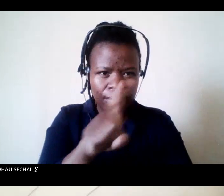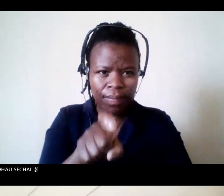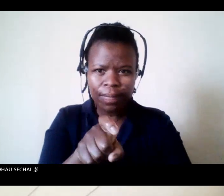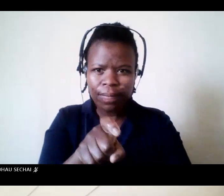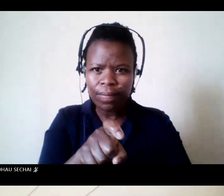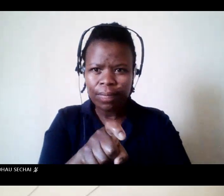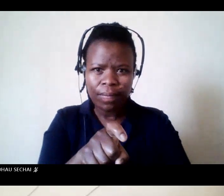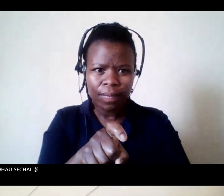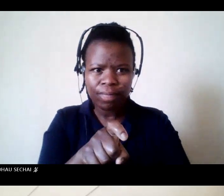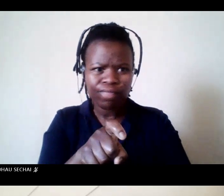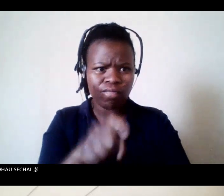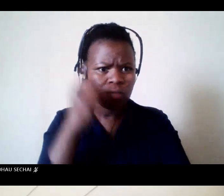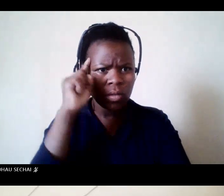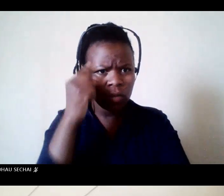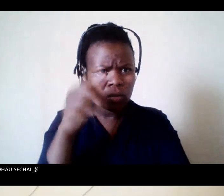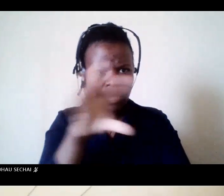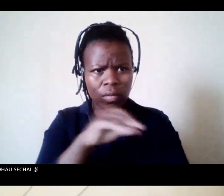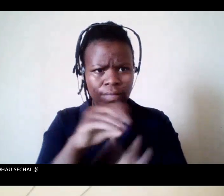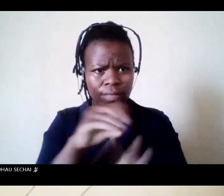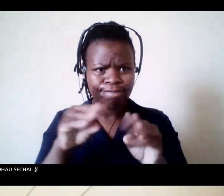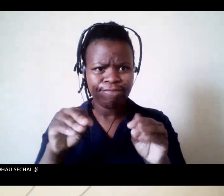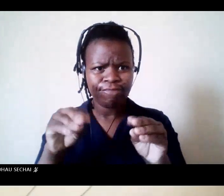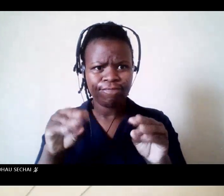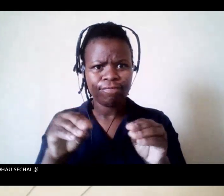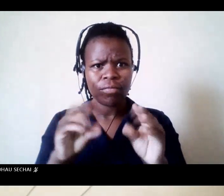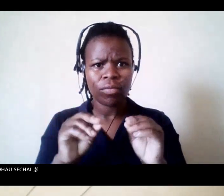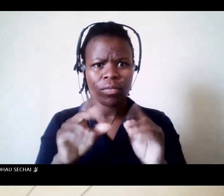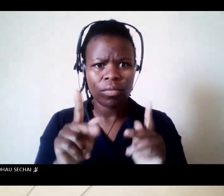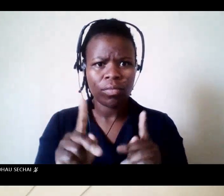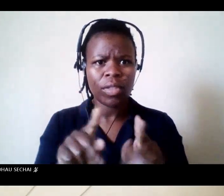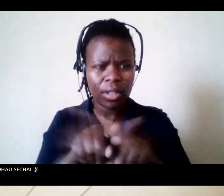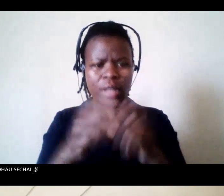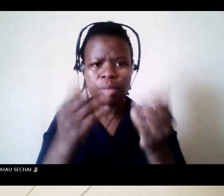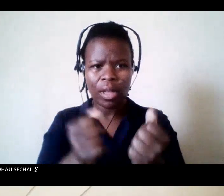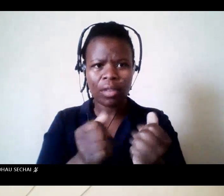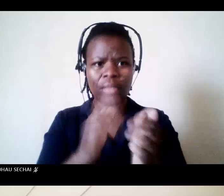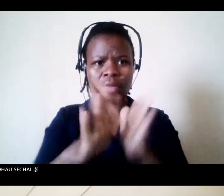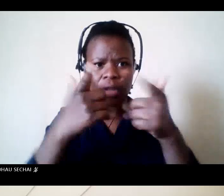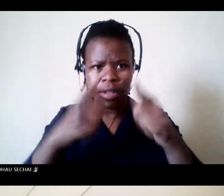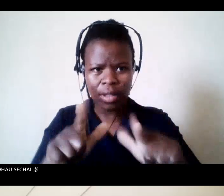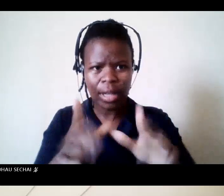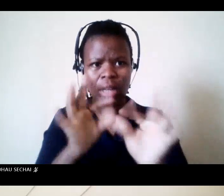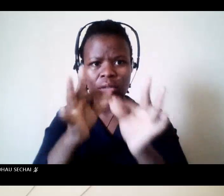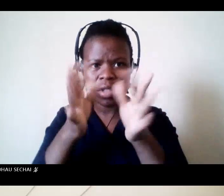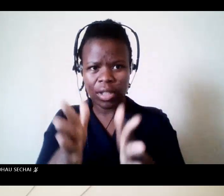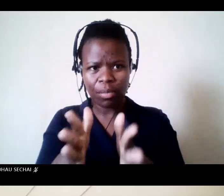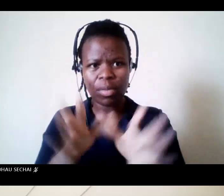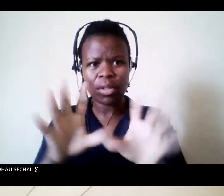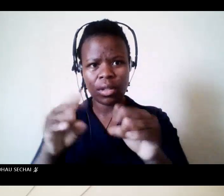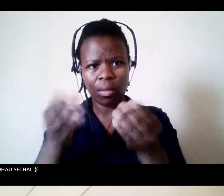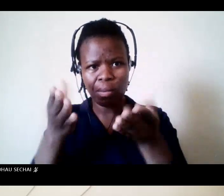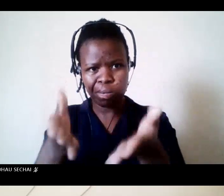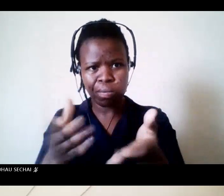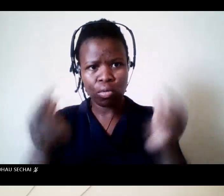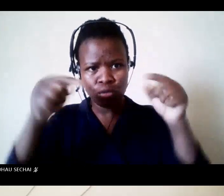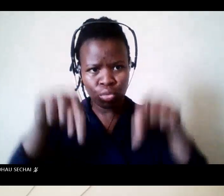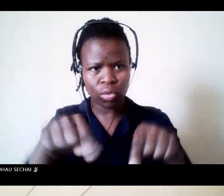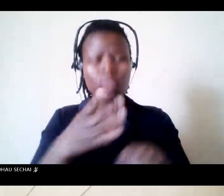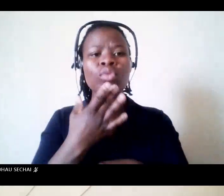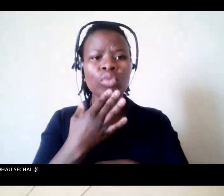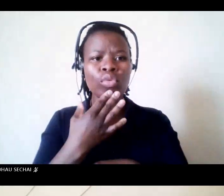I think that's everybody. And of course, we have our sign language interpreters in the room. Today is just